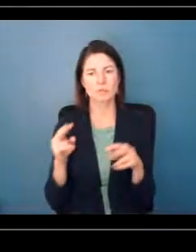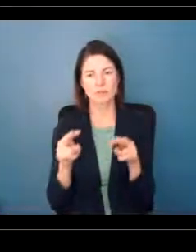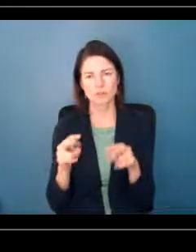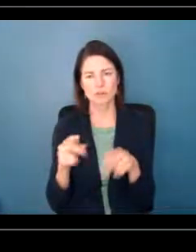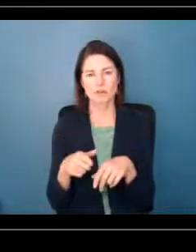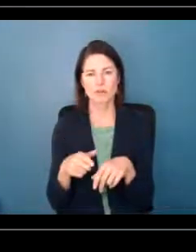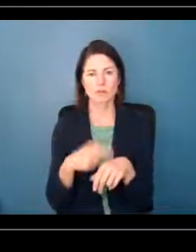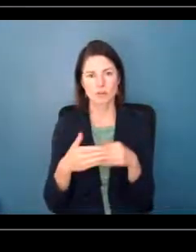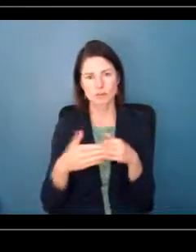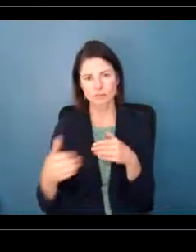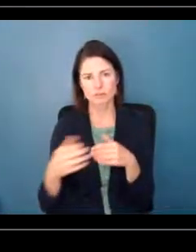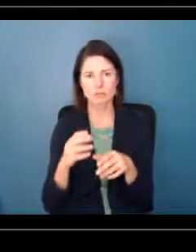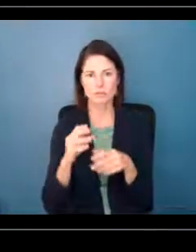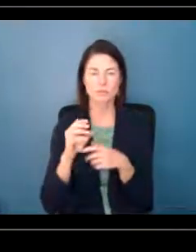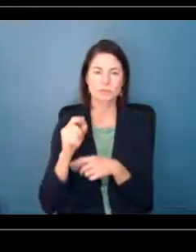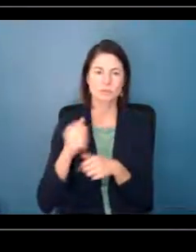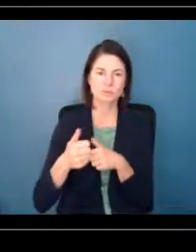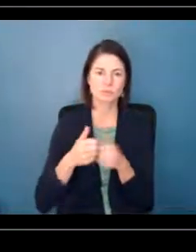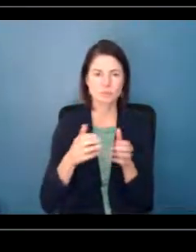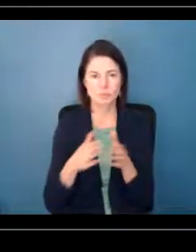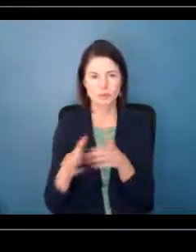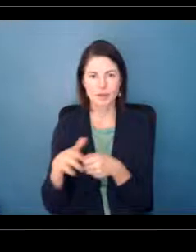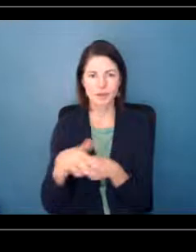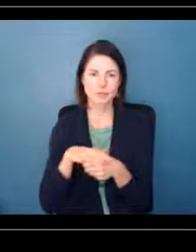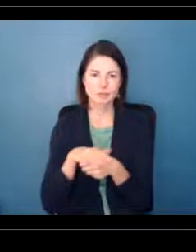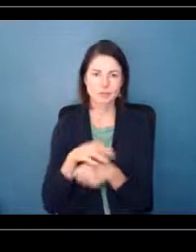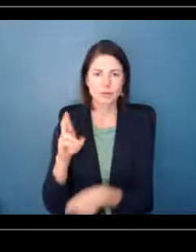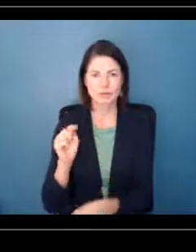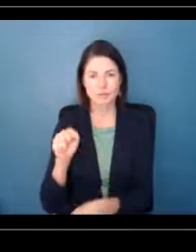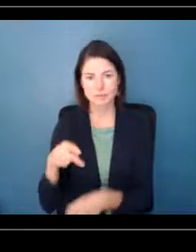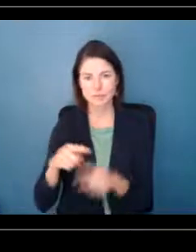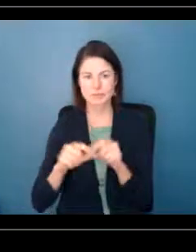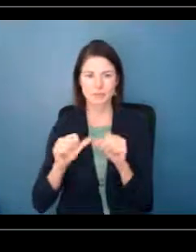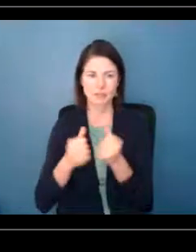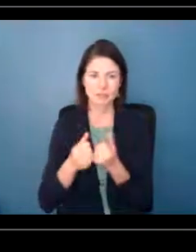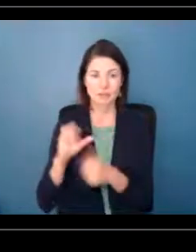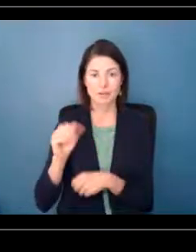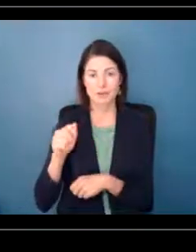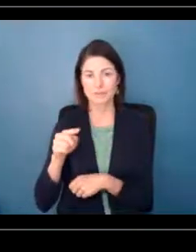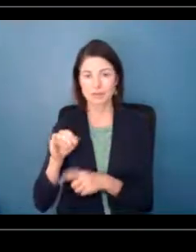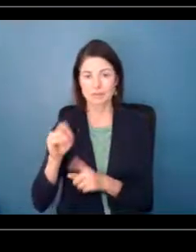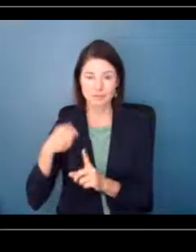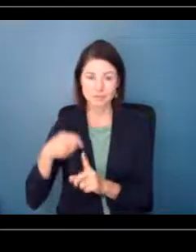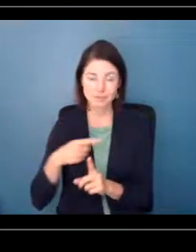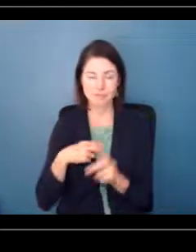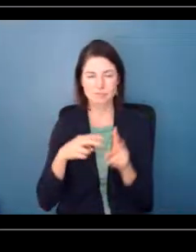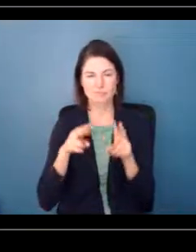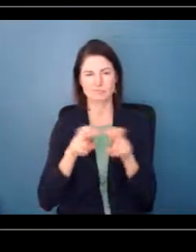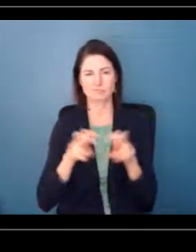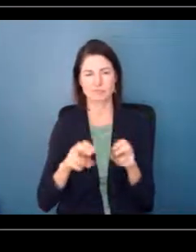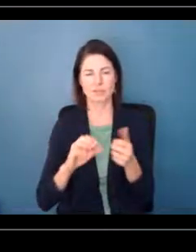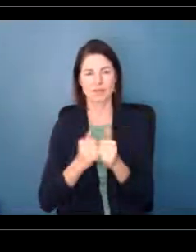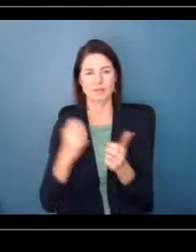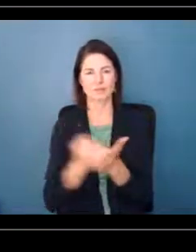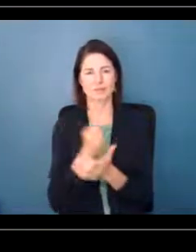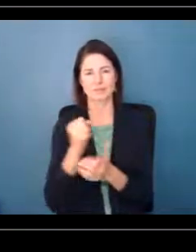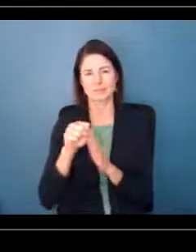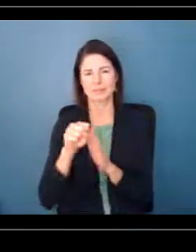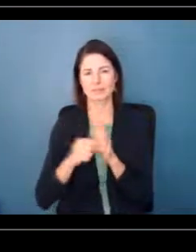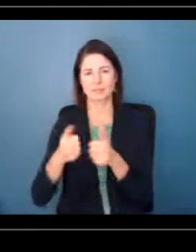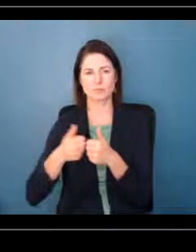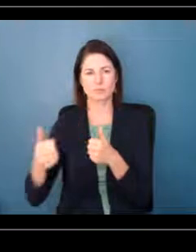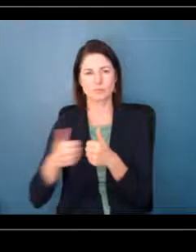at the regional level with the transportation agencies. CAPTI specifically is looking at how do we leverage the state